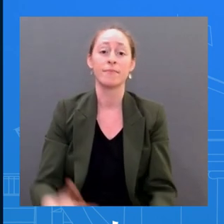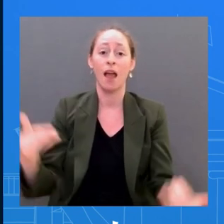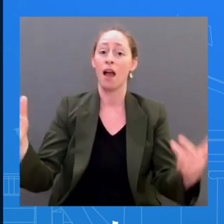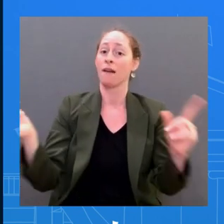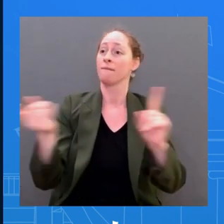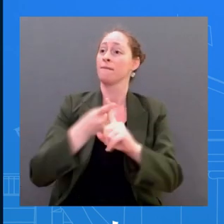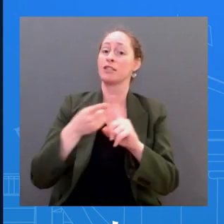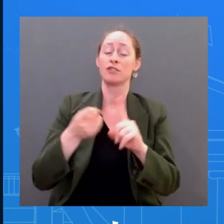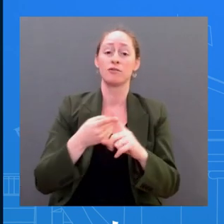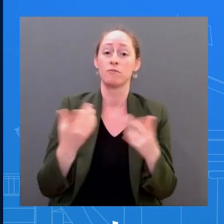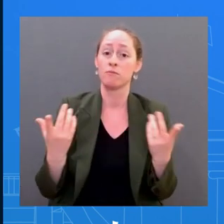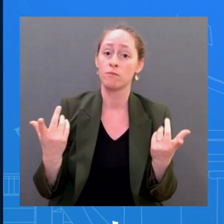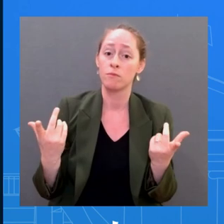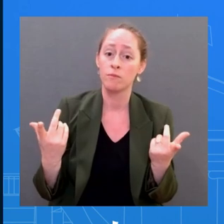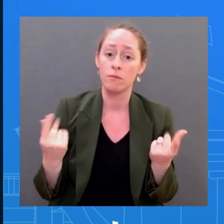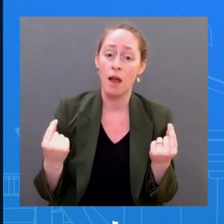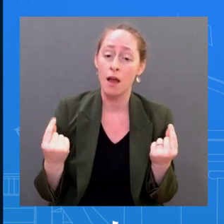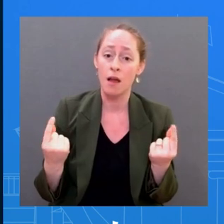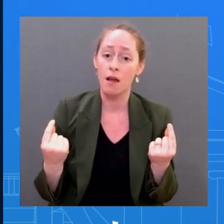matter.